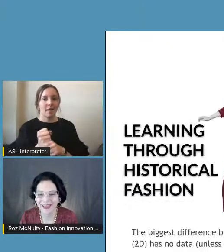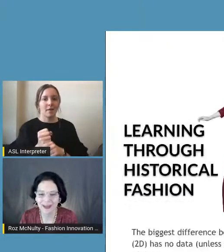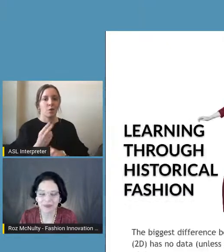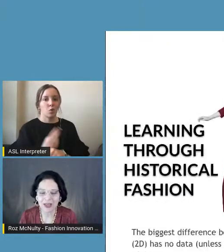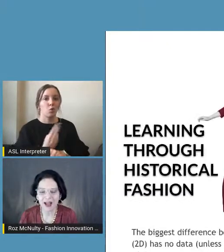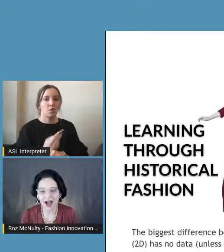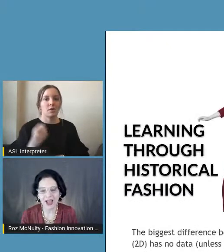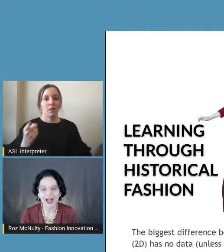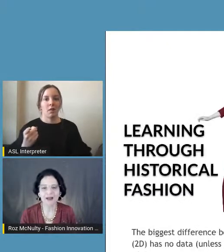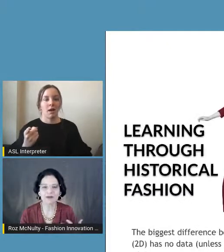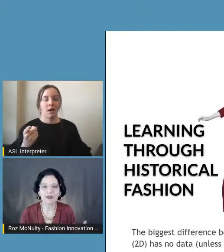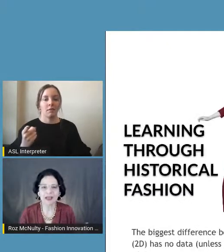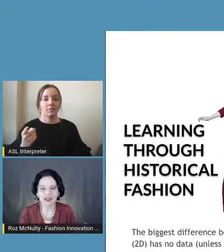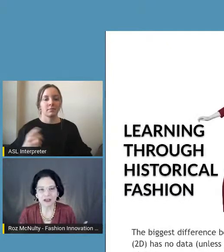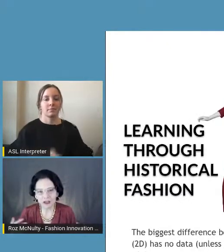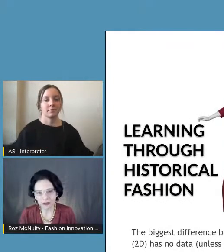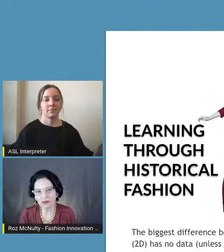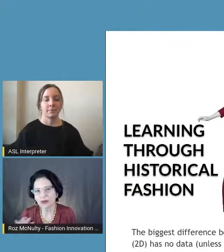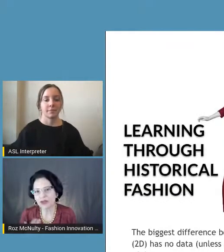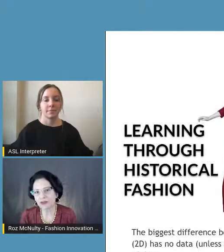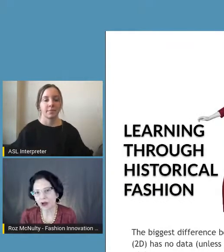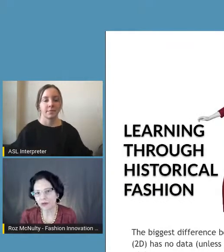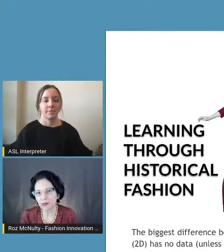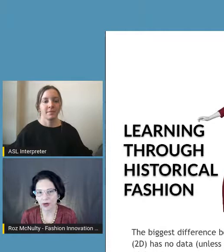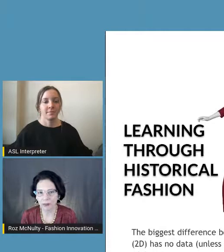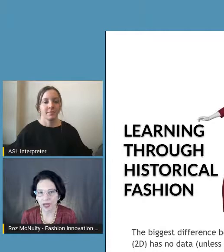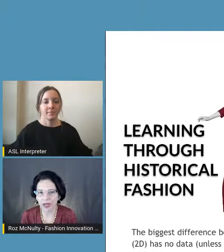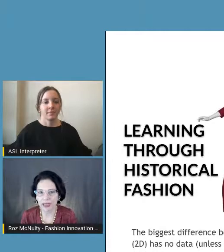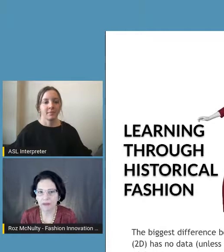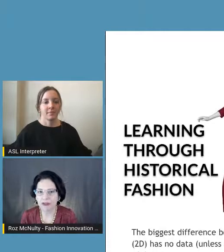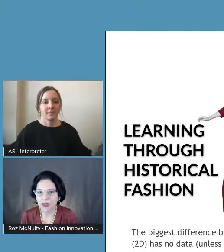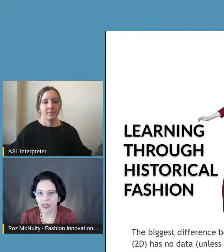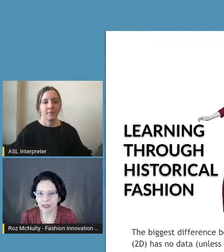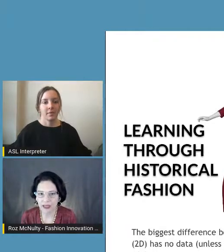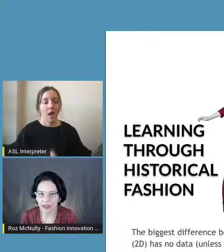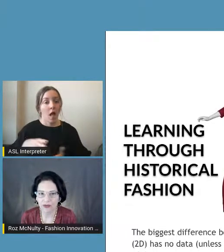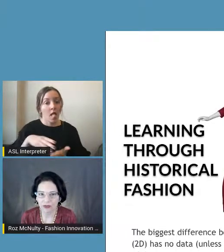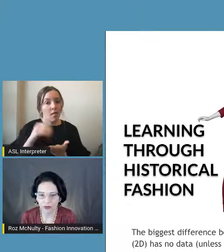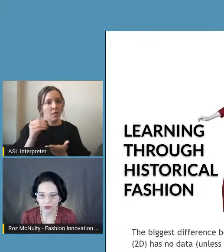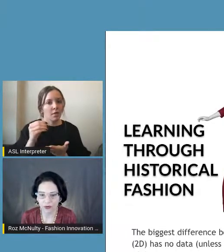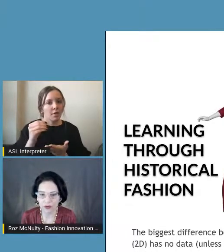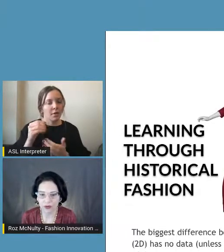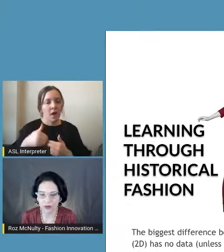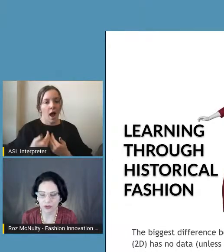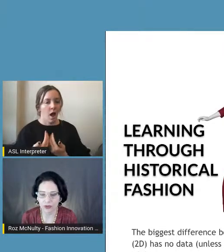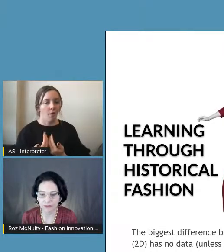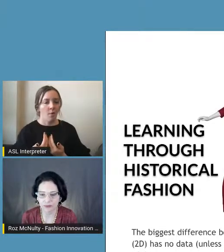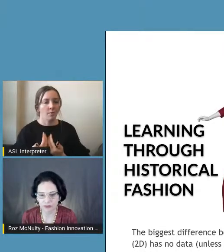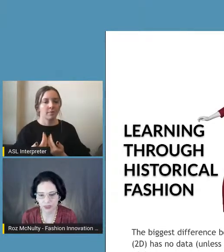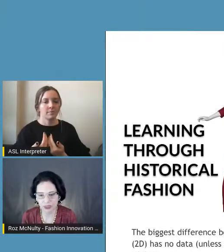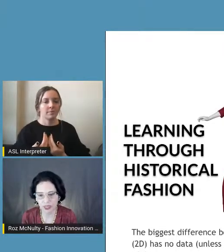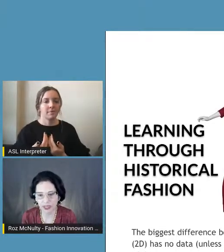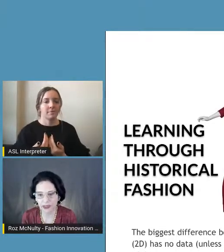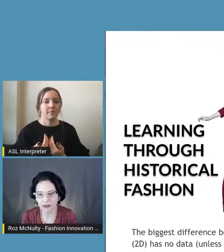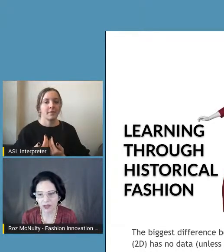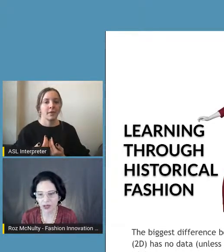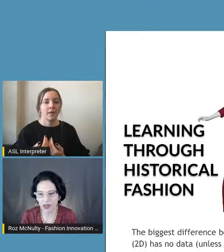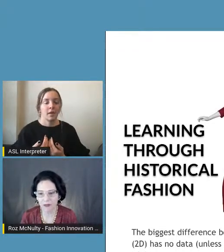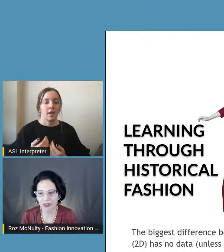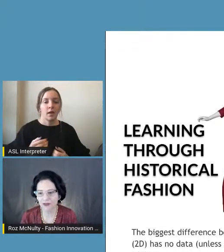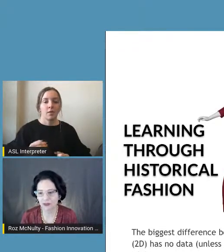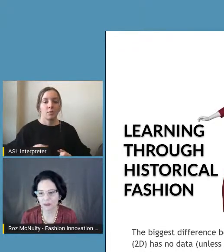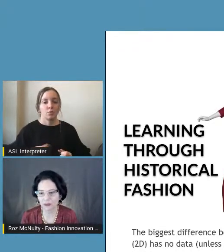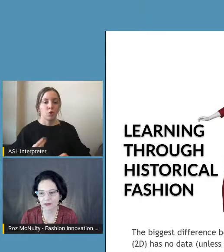yet. I have learned my software by imitating historical clothing.